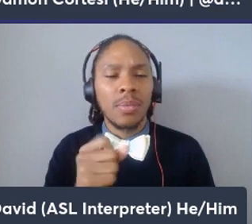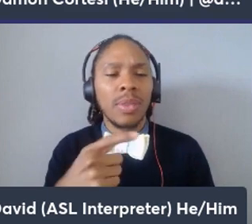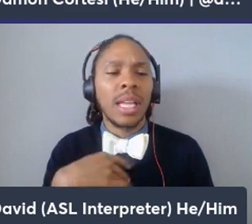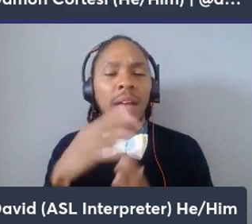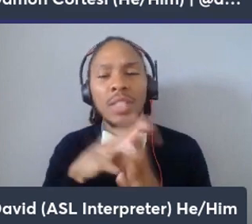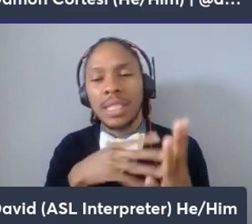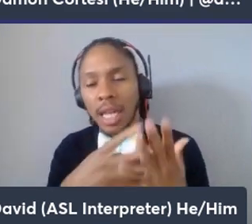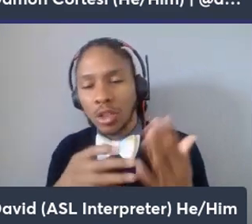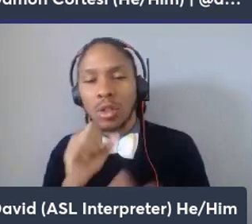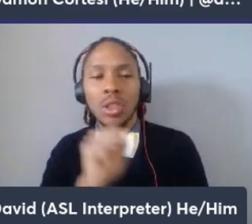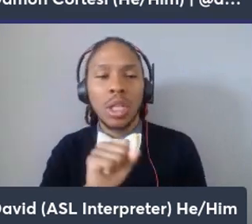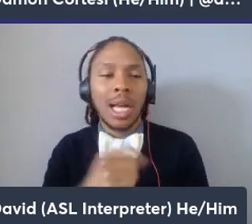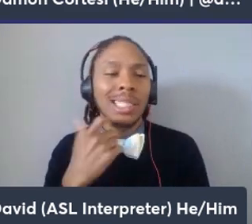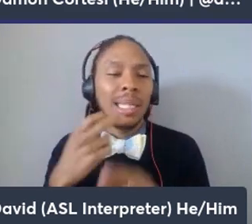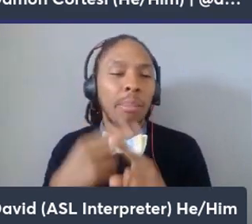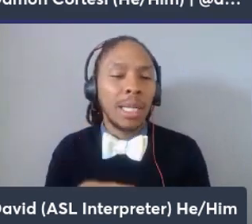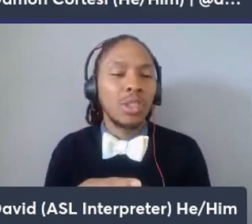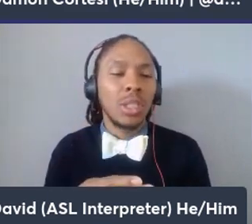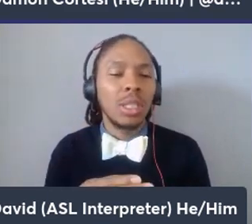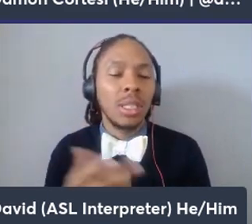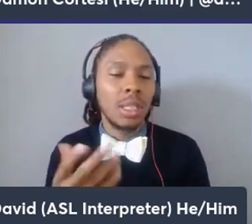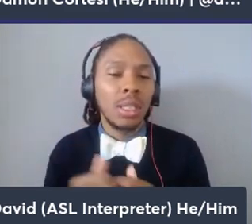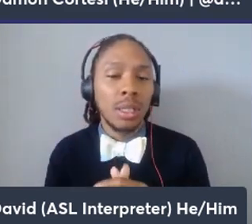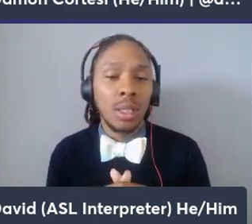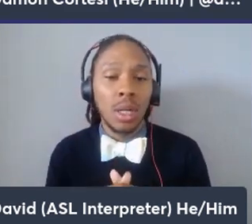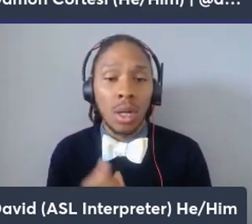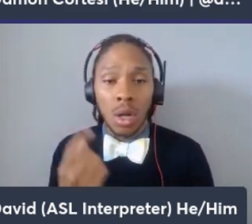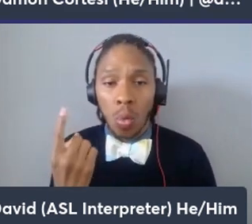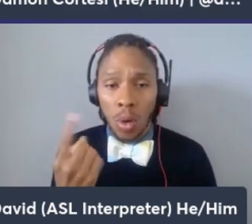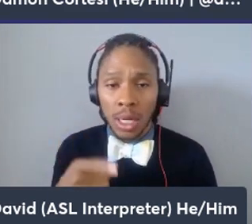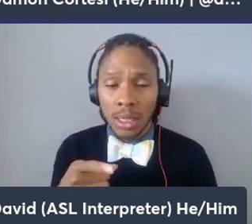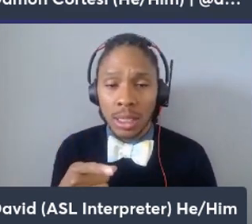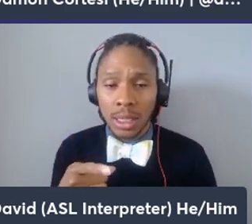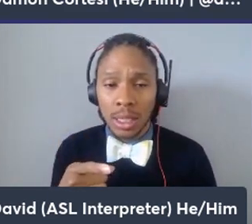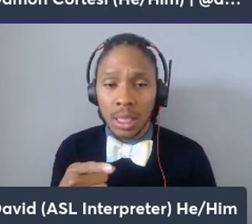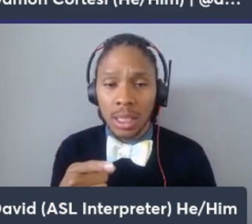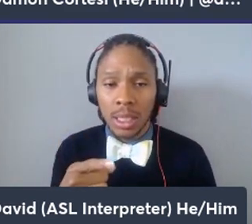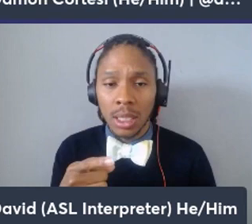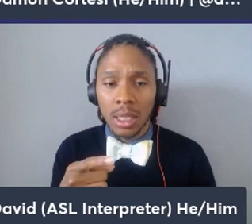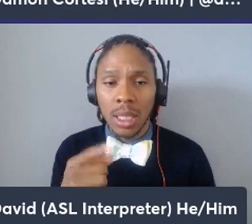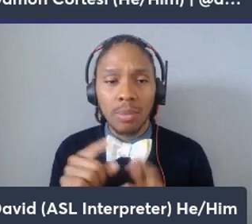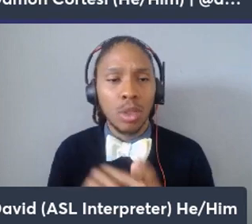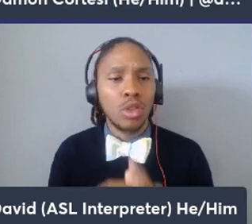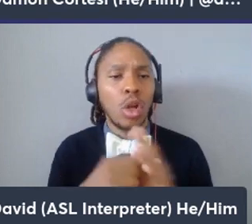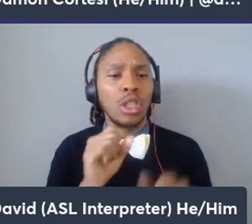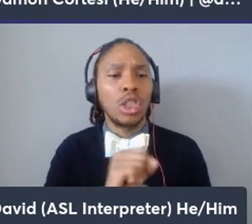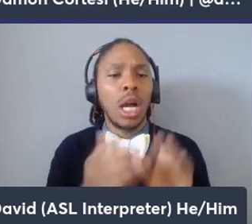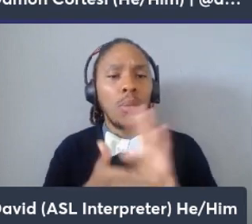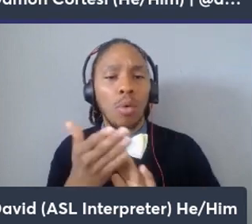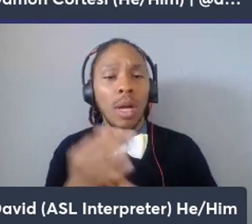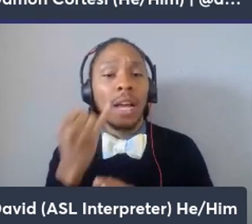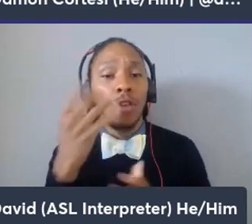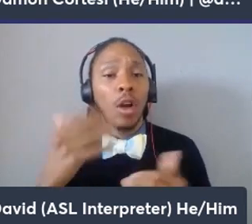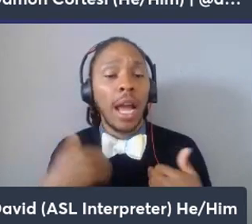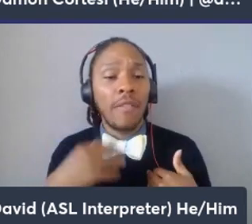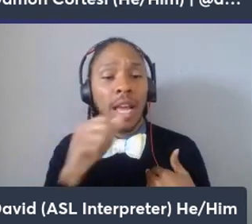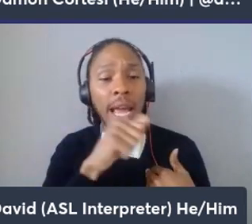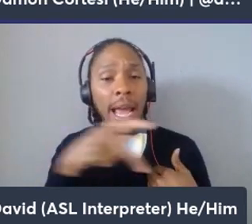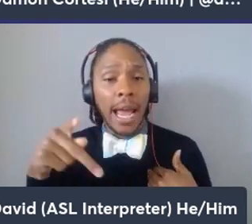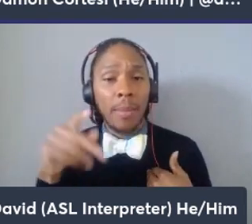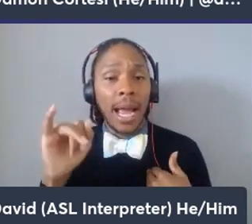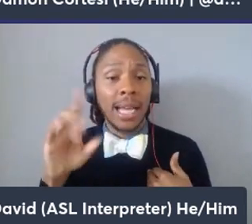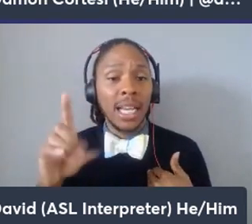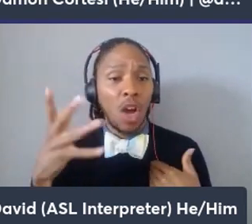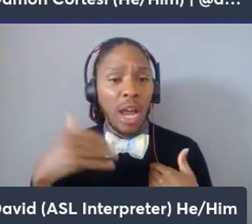scheduled jobs that I mentioned essentially. So one of those is just a start job run. So if you already have an application